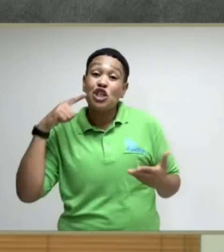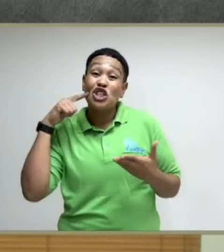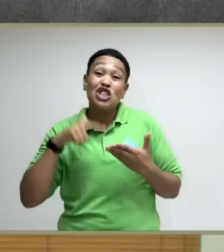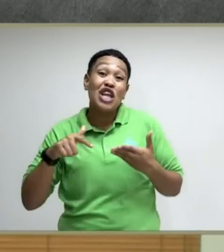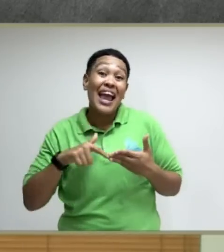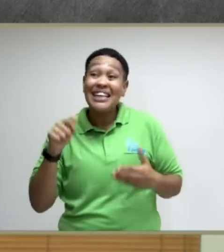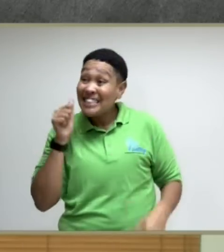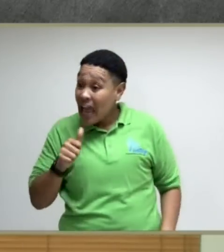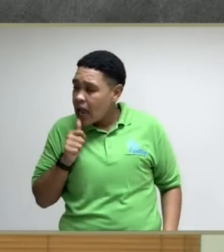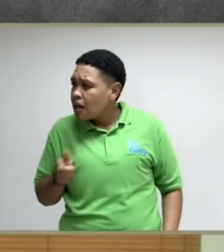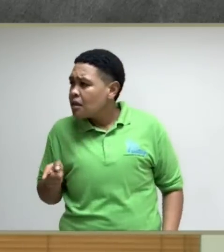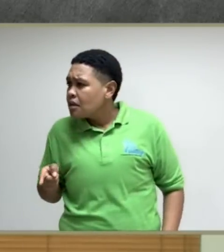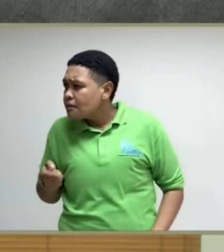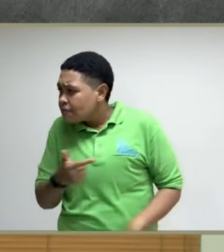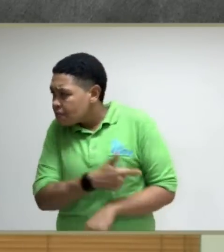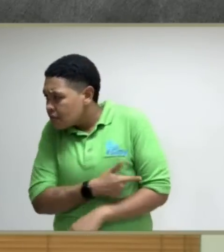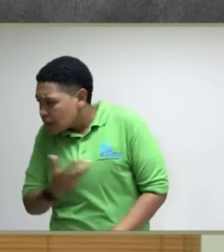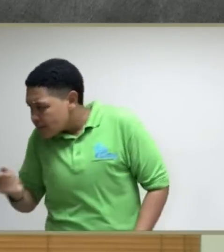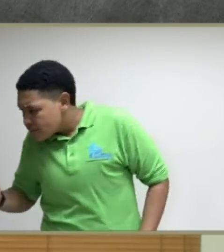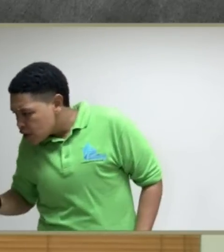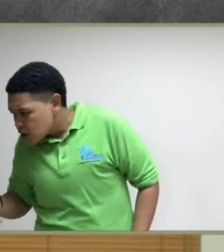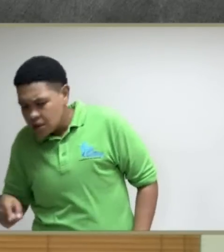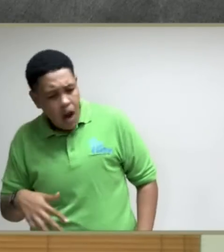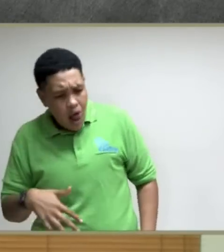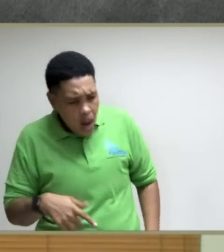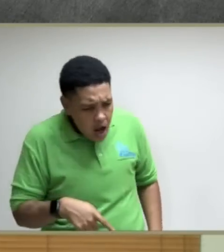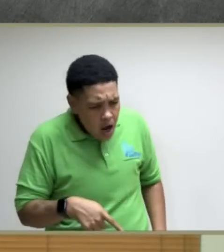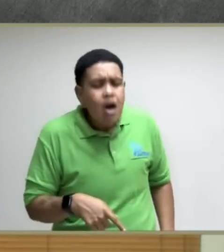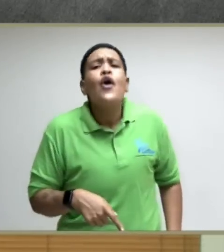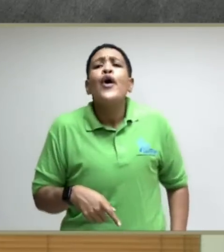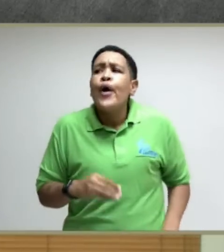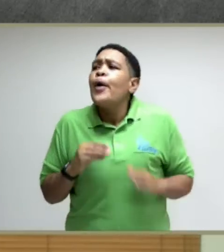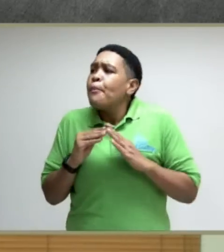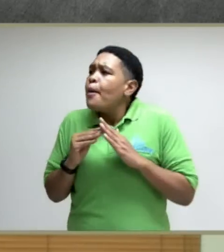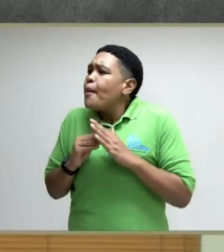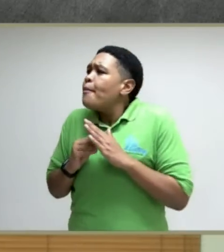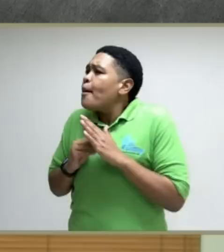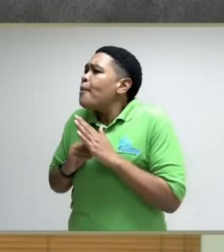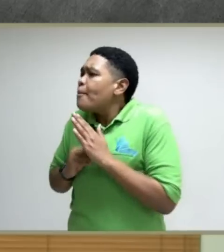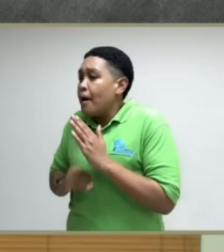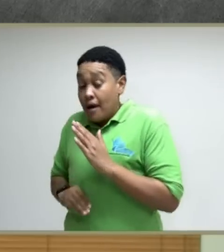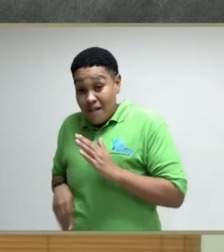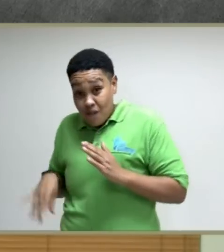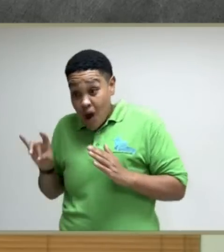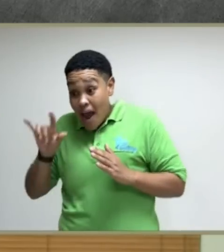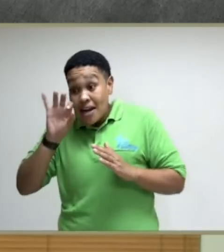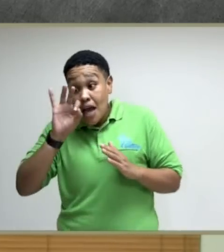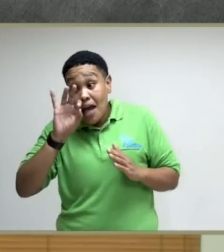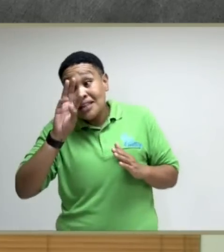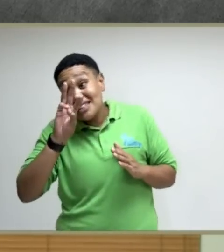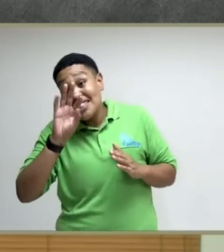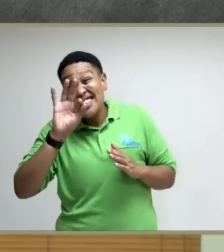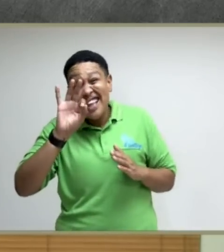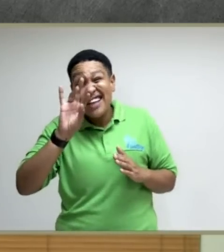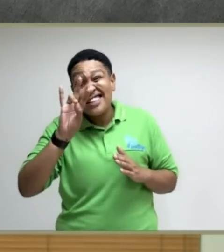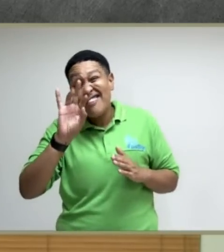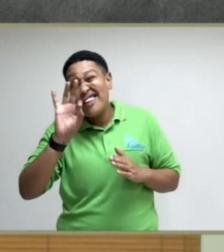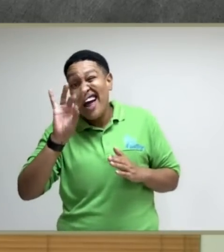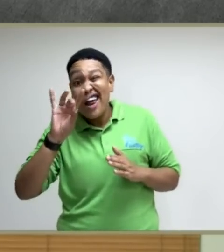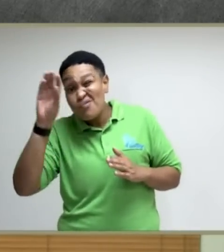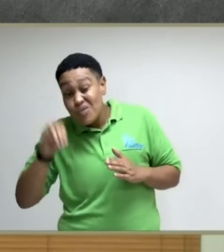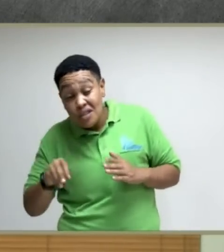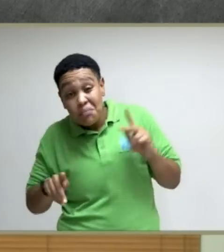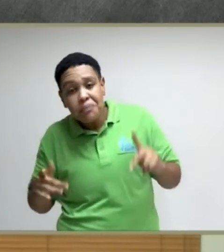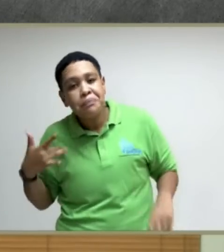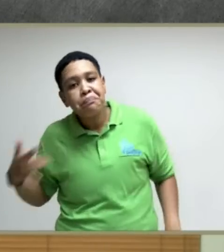daily basis, and that is where it ranges from. On a daily basis, 96, 97, 98% of persons